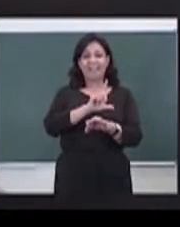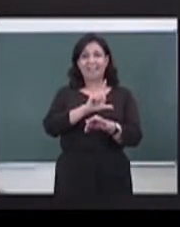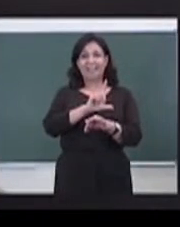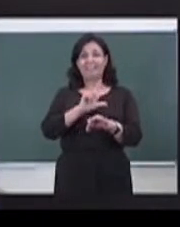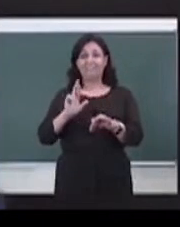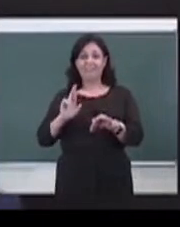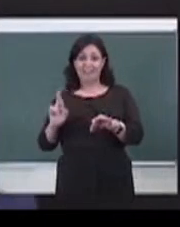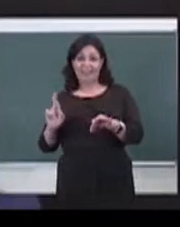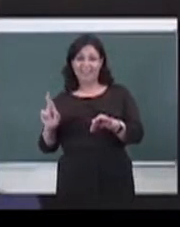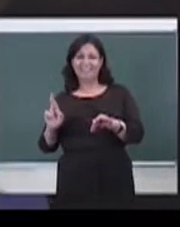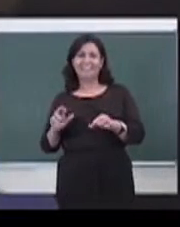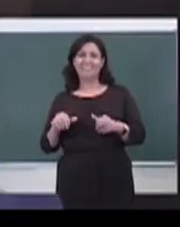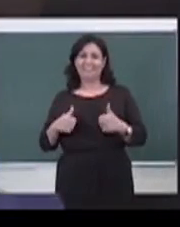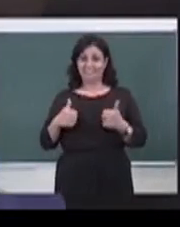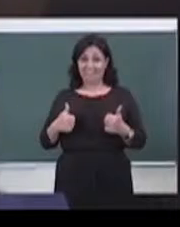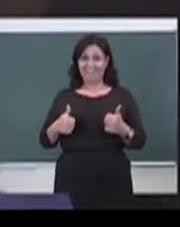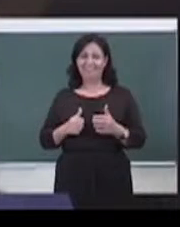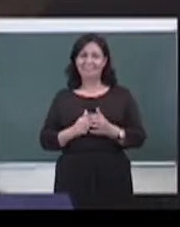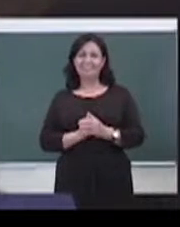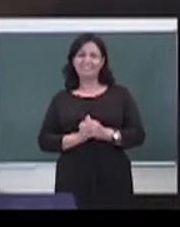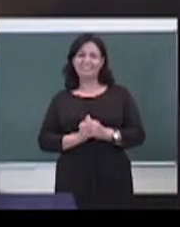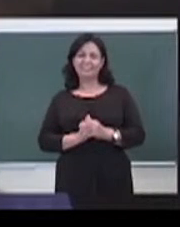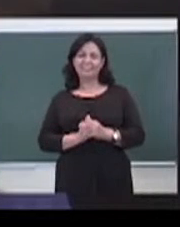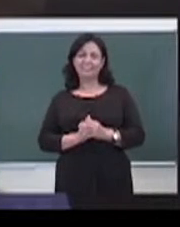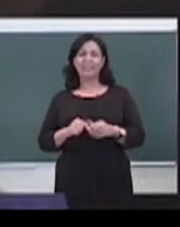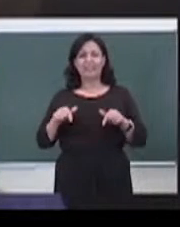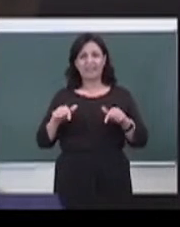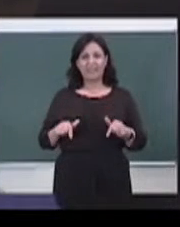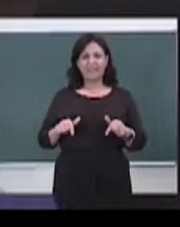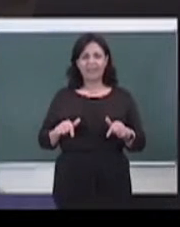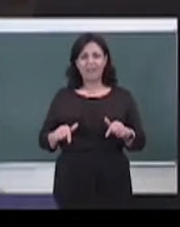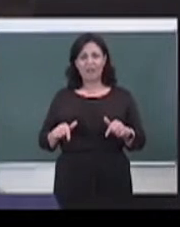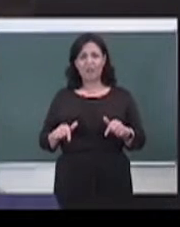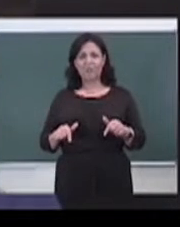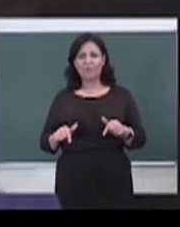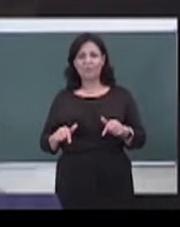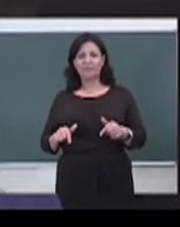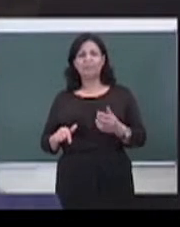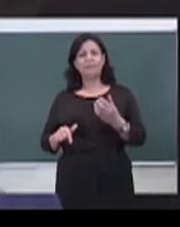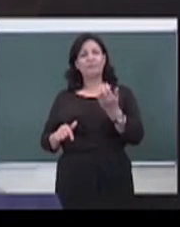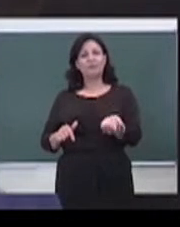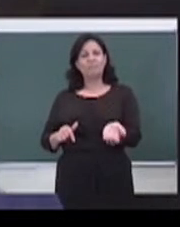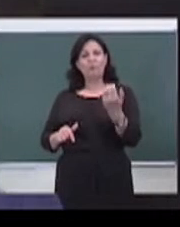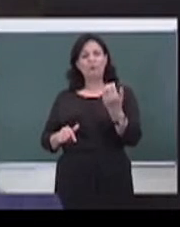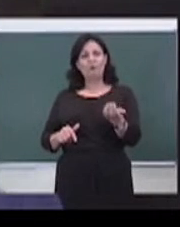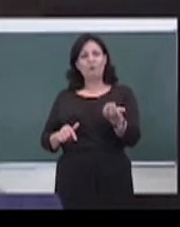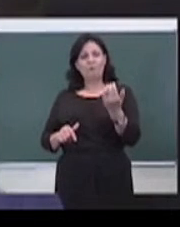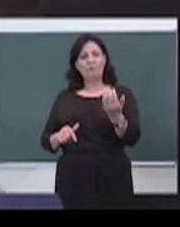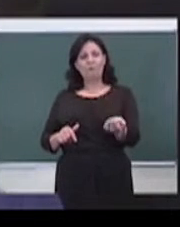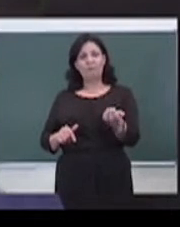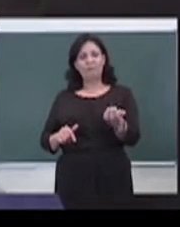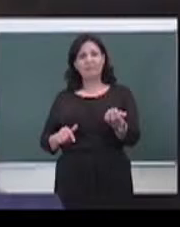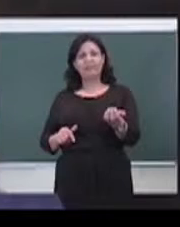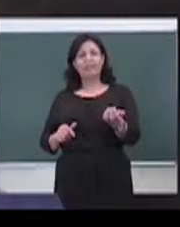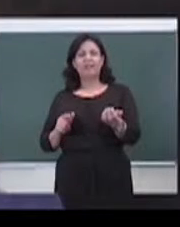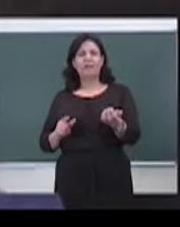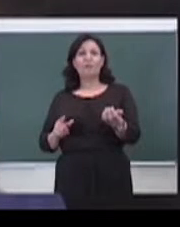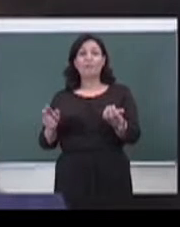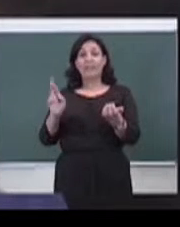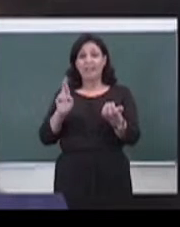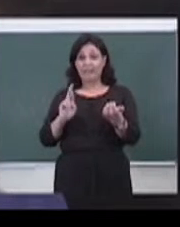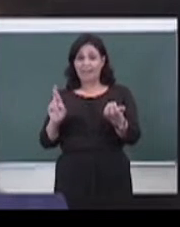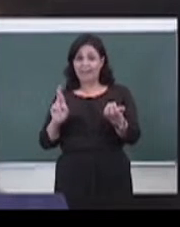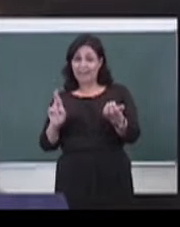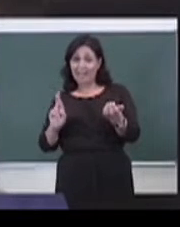Well done. And now, I'd like you to identify the item on the right of the